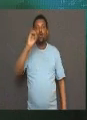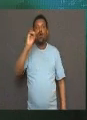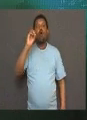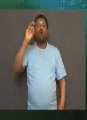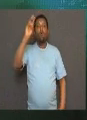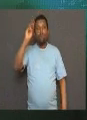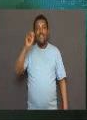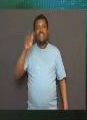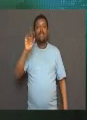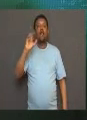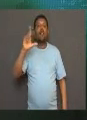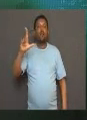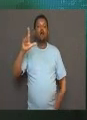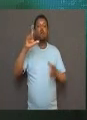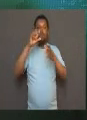map projection.